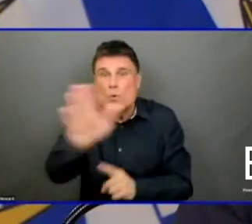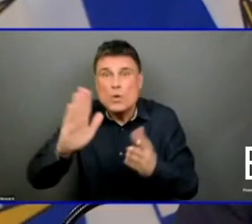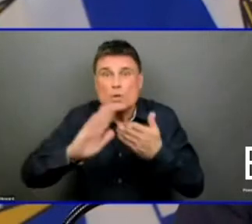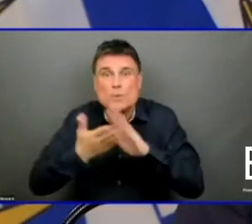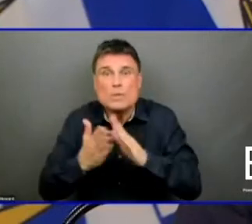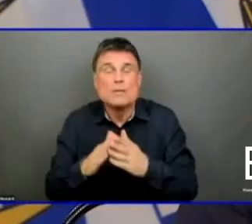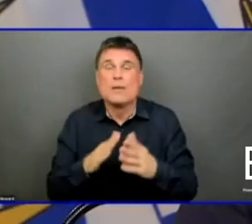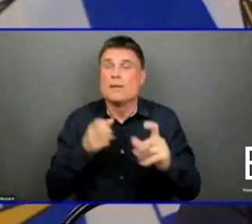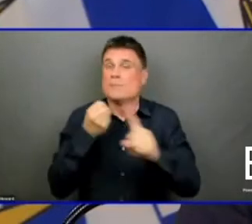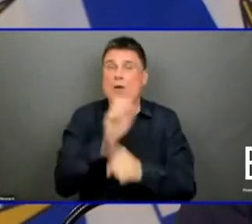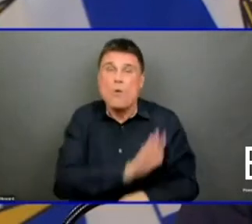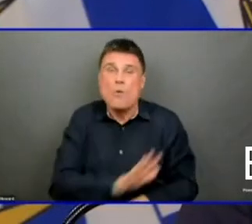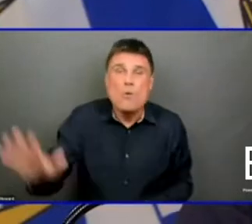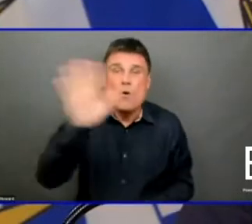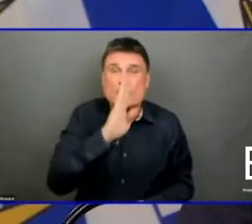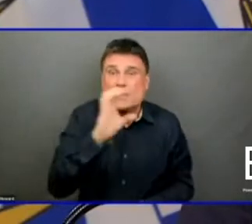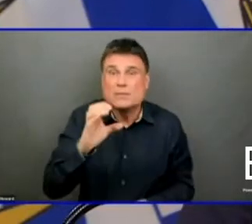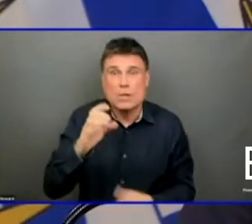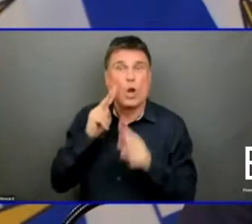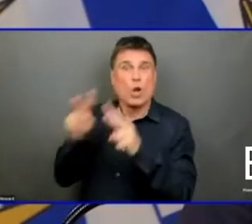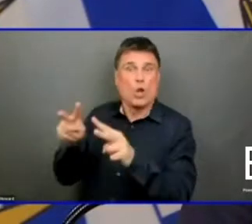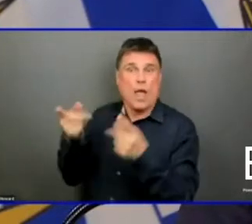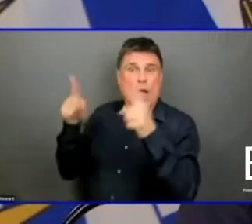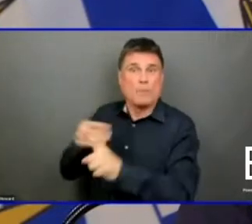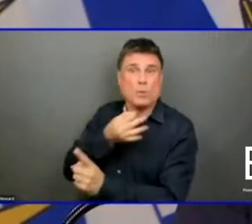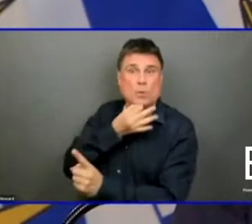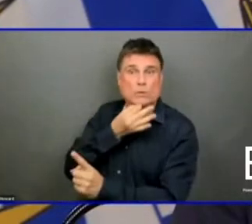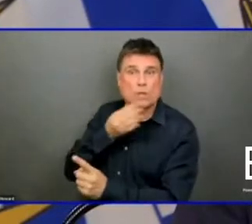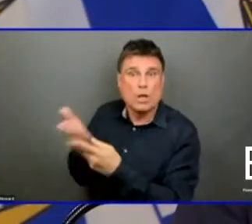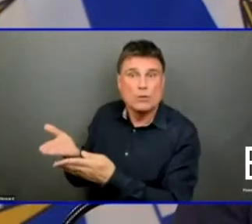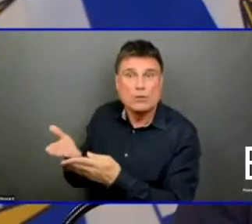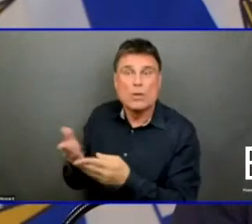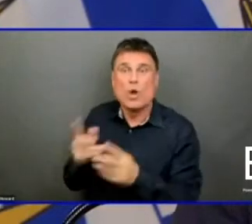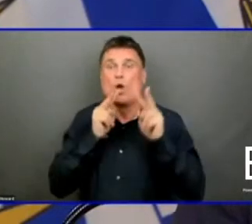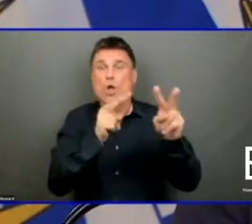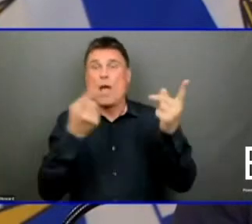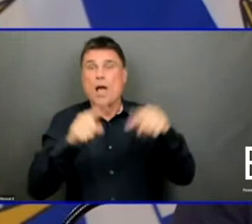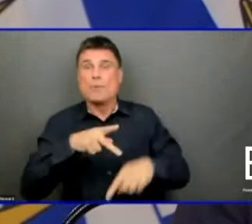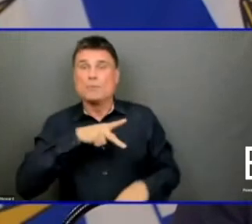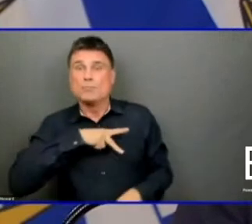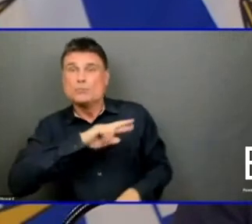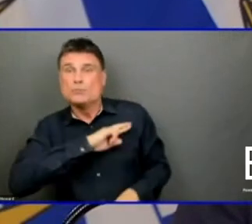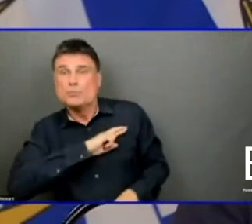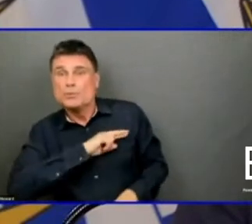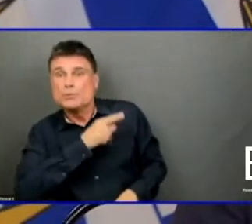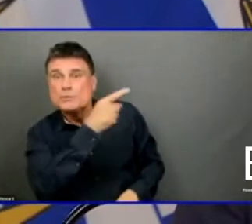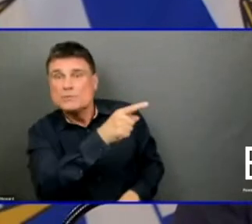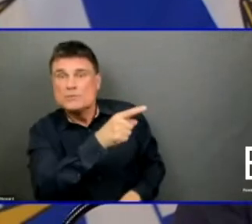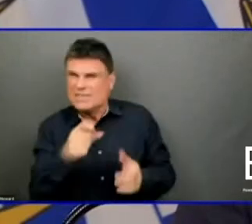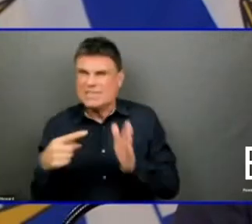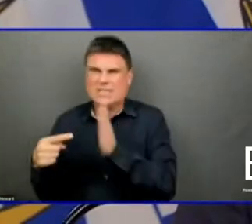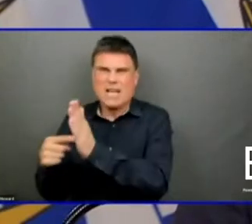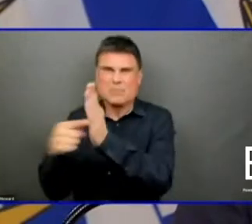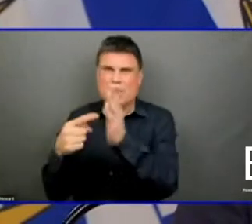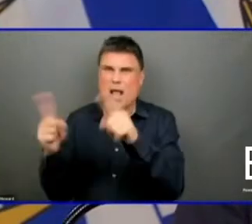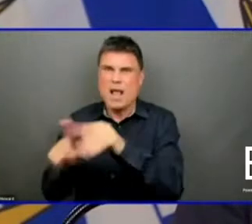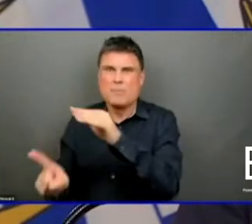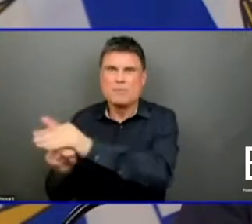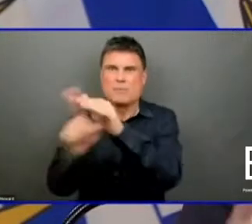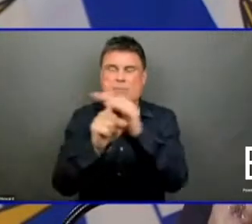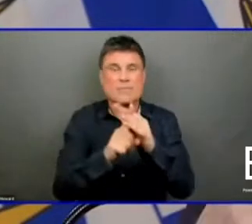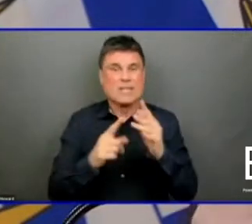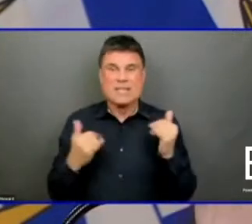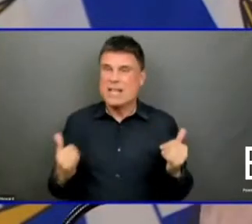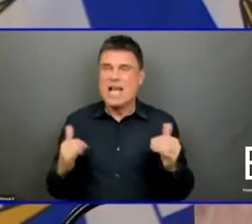places like Prince Rupert. You know, this is a different game right now. The